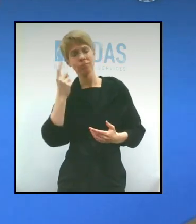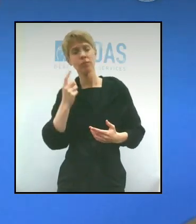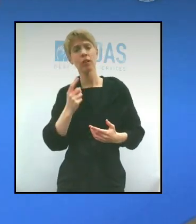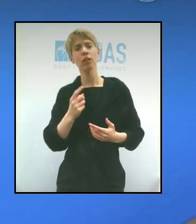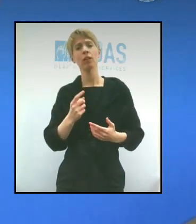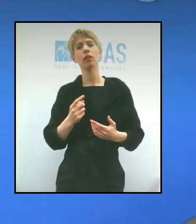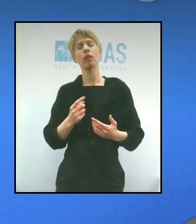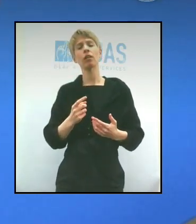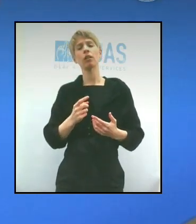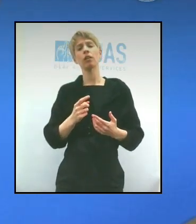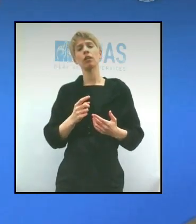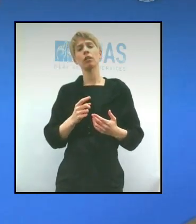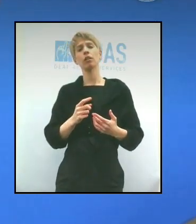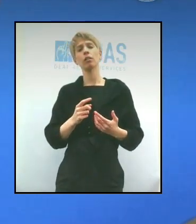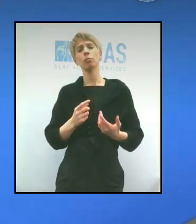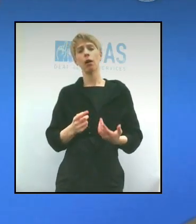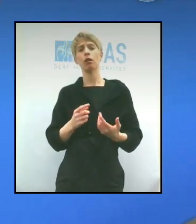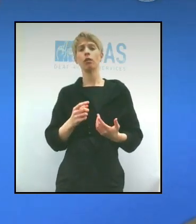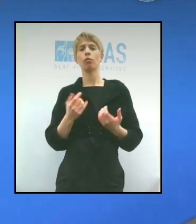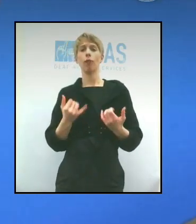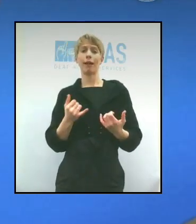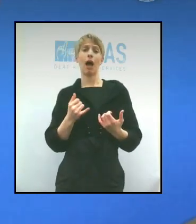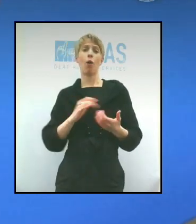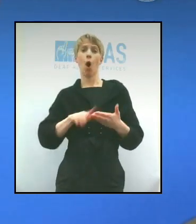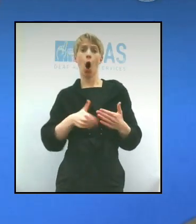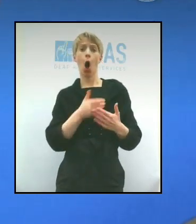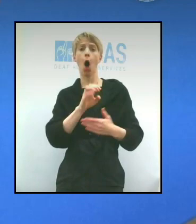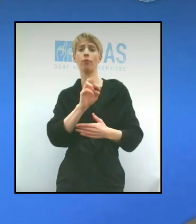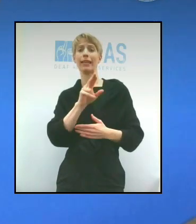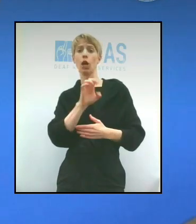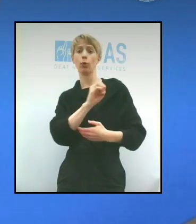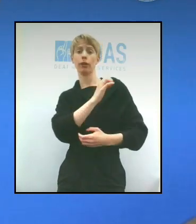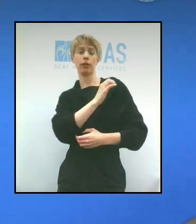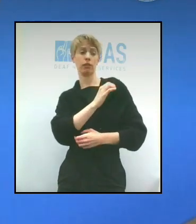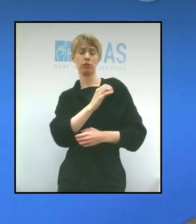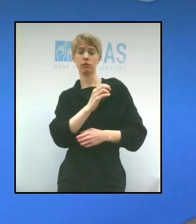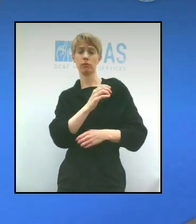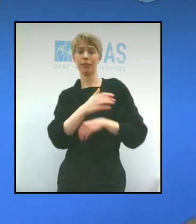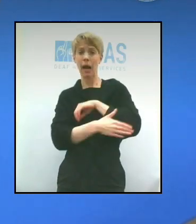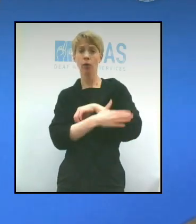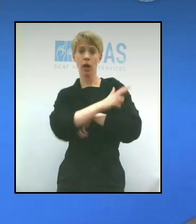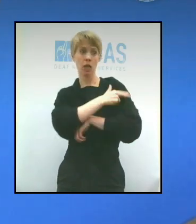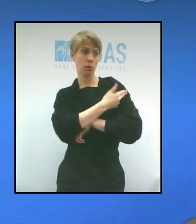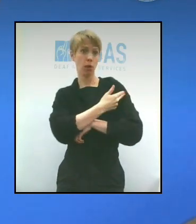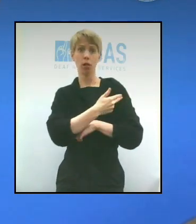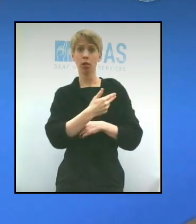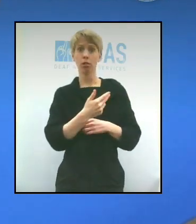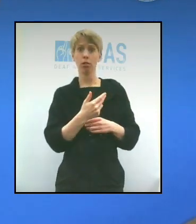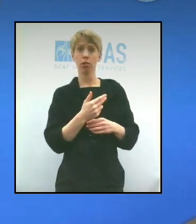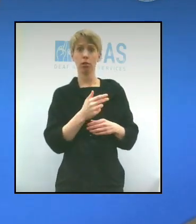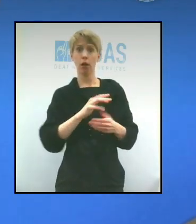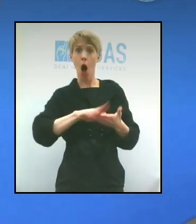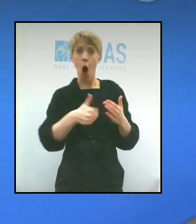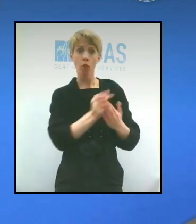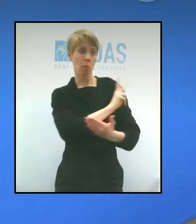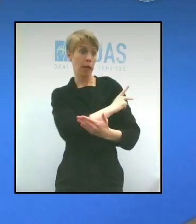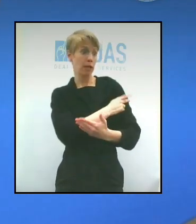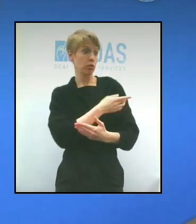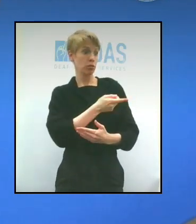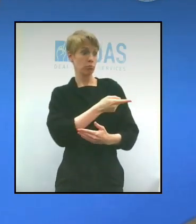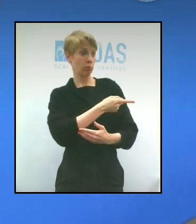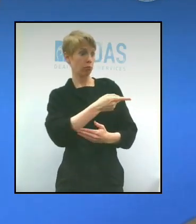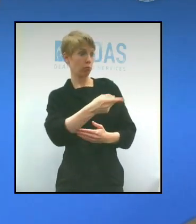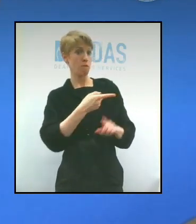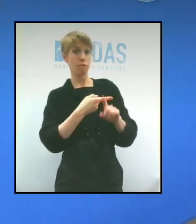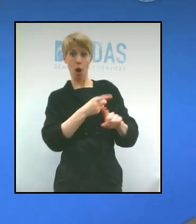for the patients in Erie County hospitals, they're not all from Erie County. They're also from folks from other counties too. They may be lower because they just